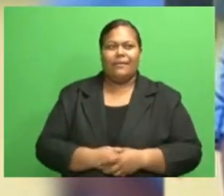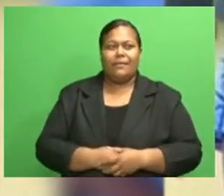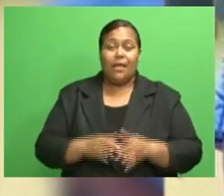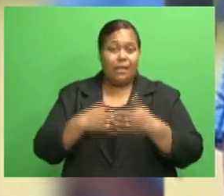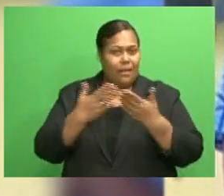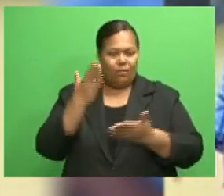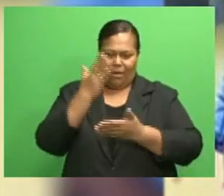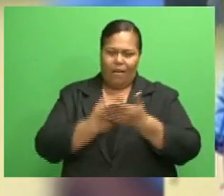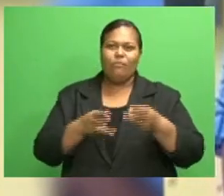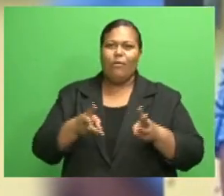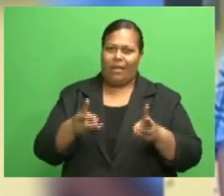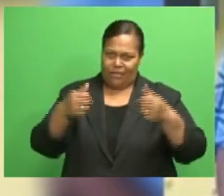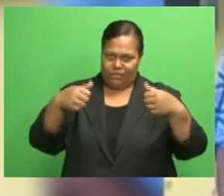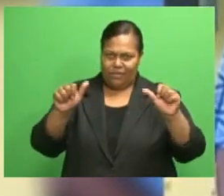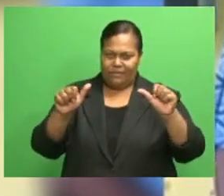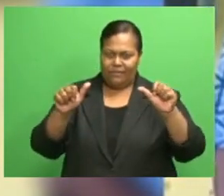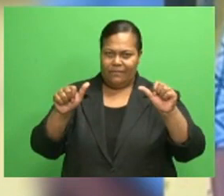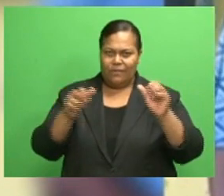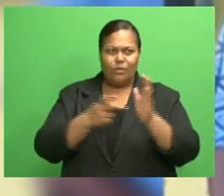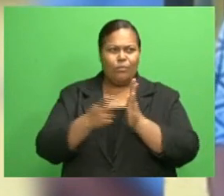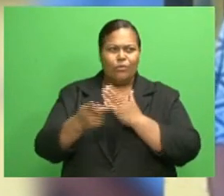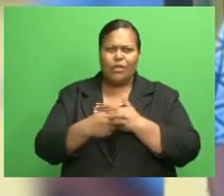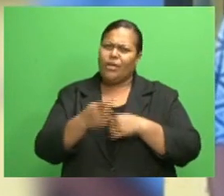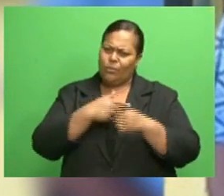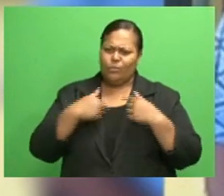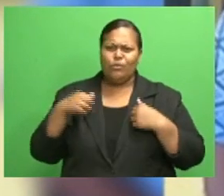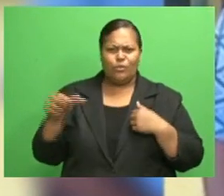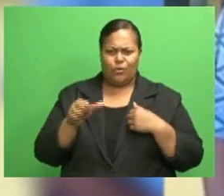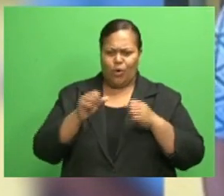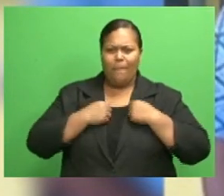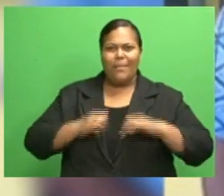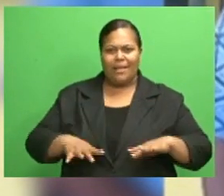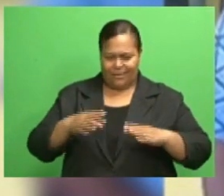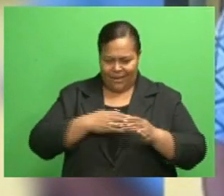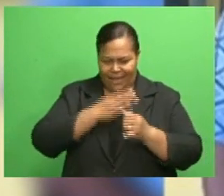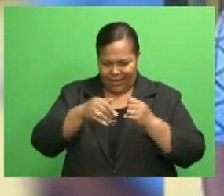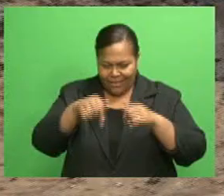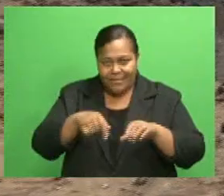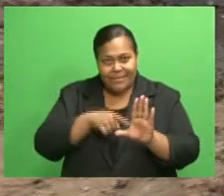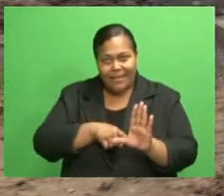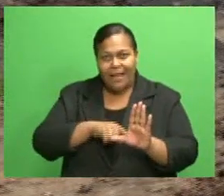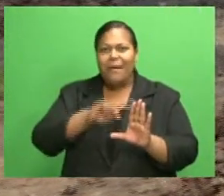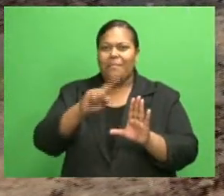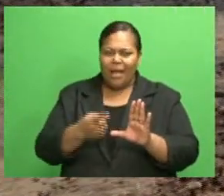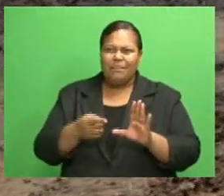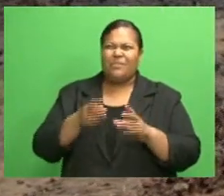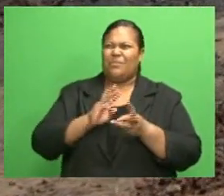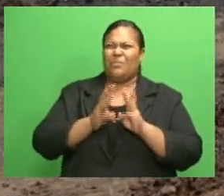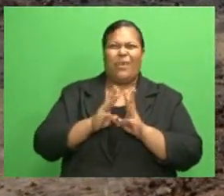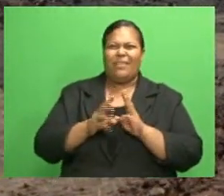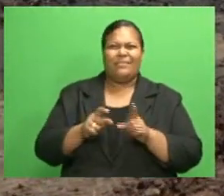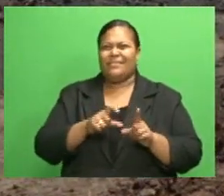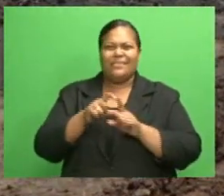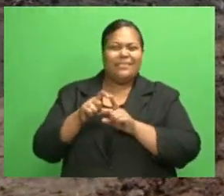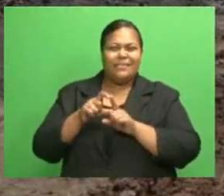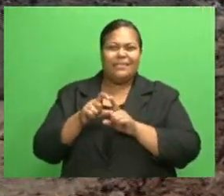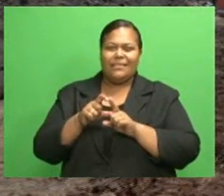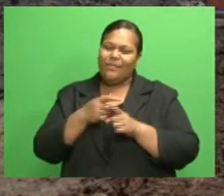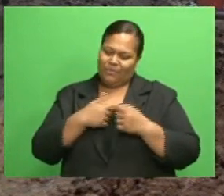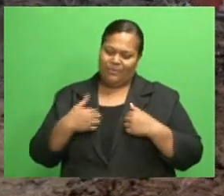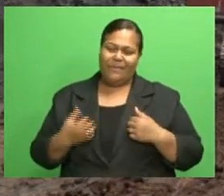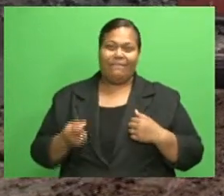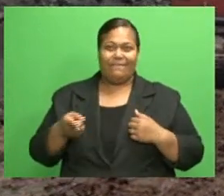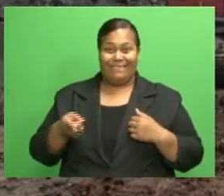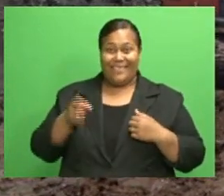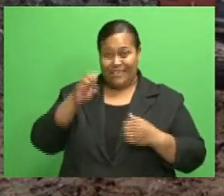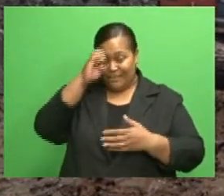project. It was expected to complete at the end of this year, but it might take a bit longer due to the weather difficulties we are facing. But so far, we